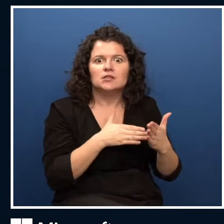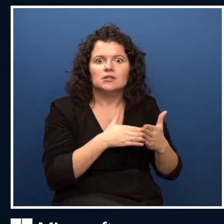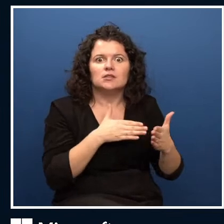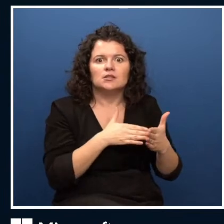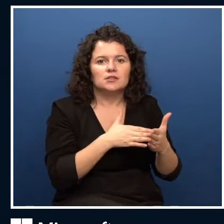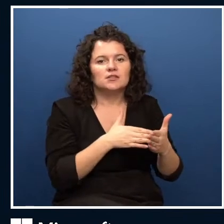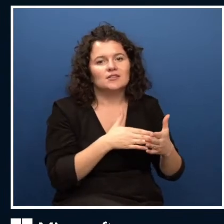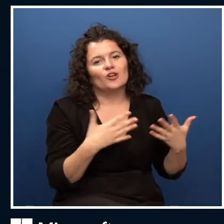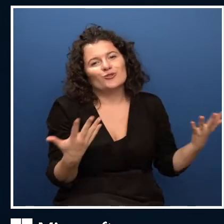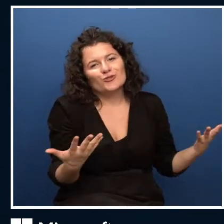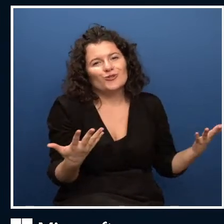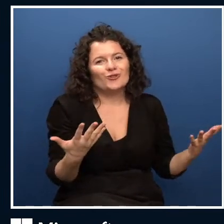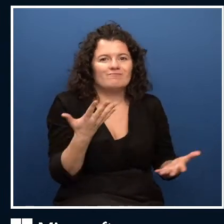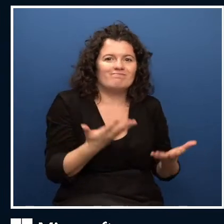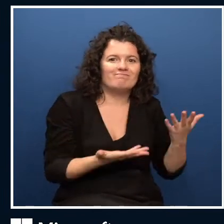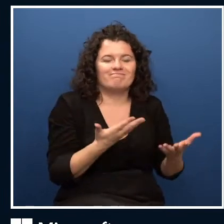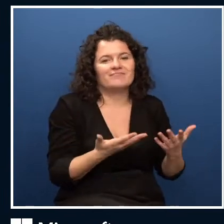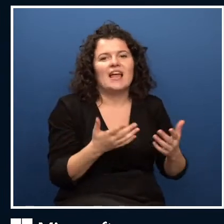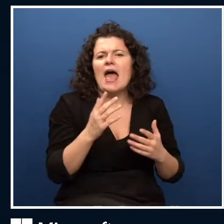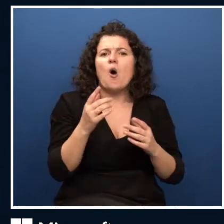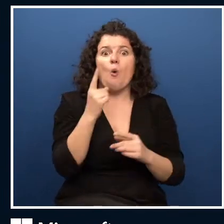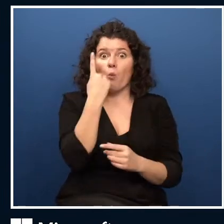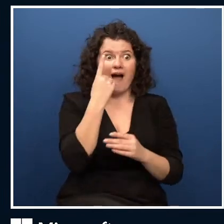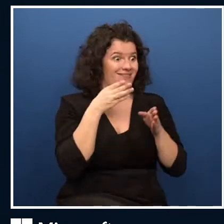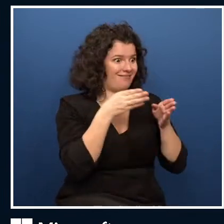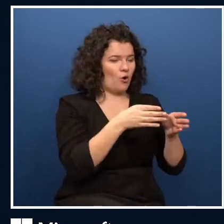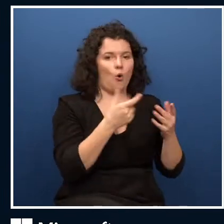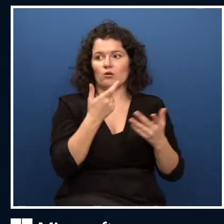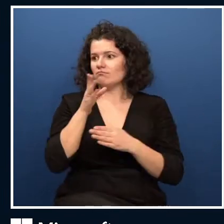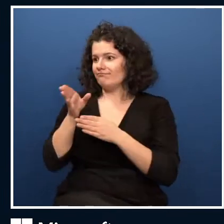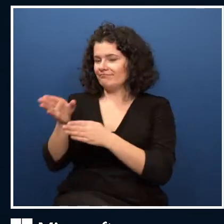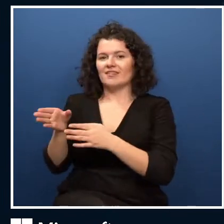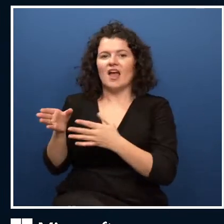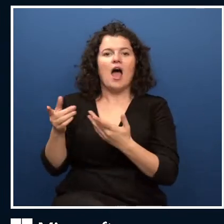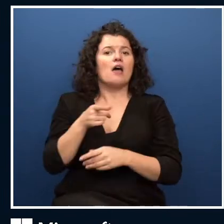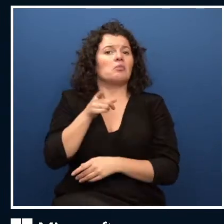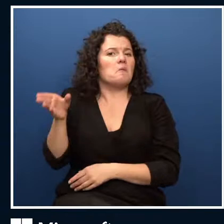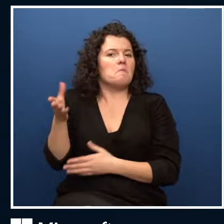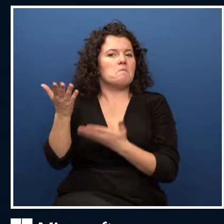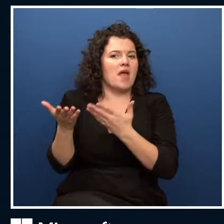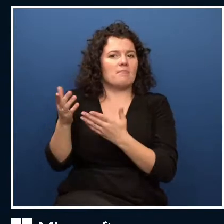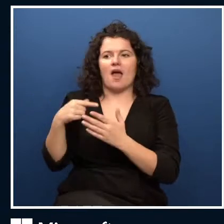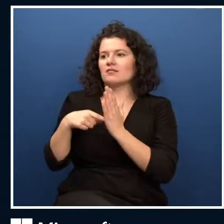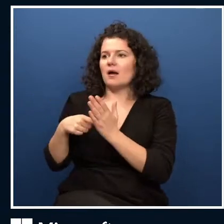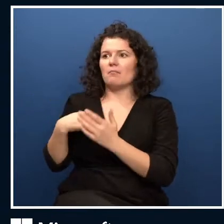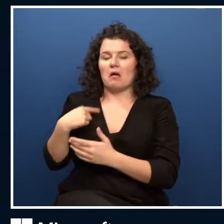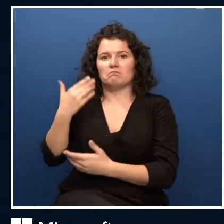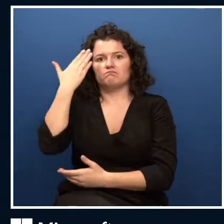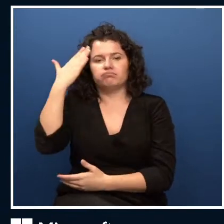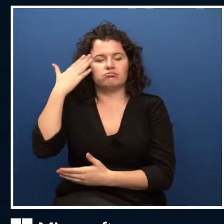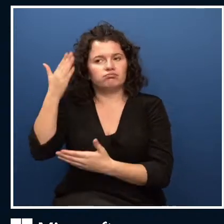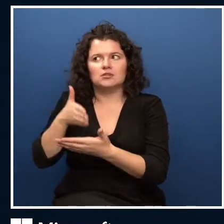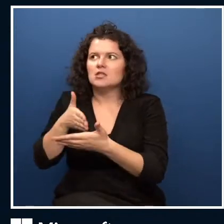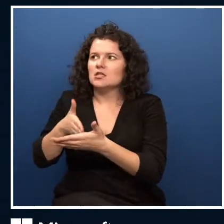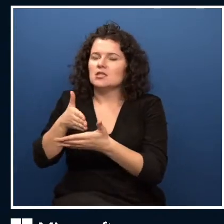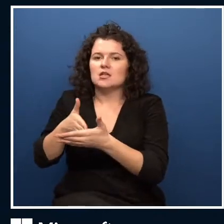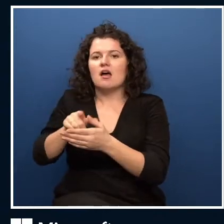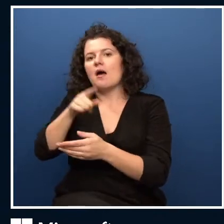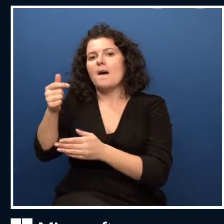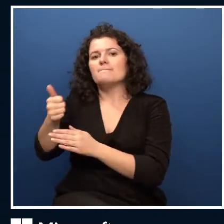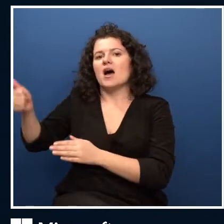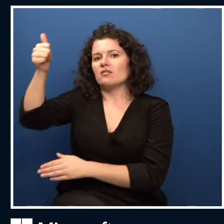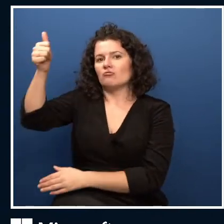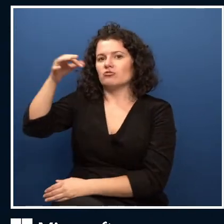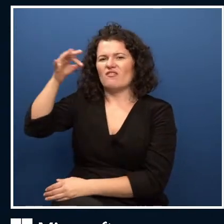move this way, and I have my manager who has been doing that work around 2 to 3 years, and he can guide me. But in startups, the founder is also like,